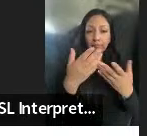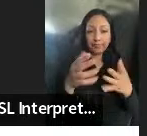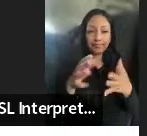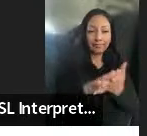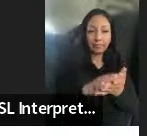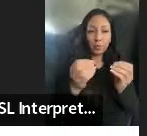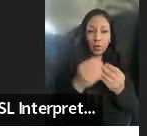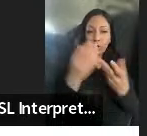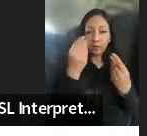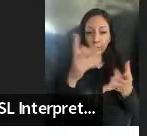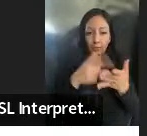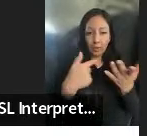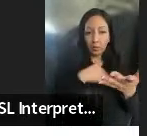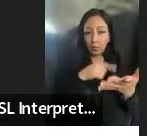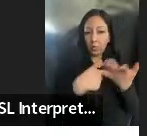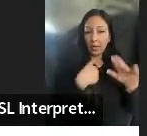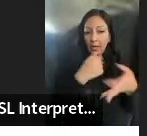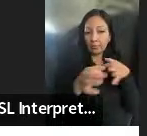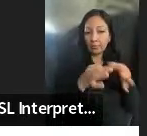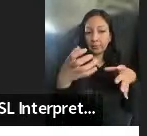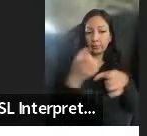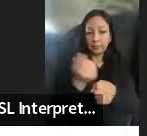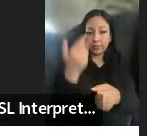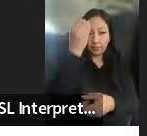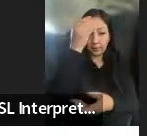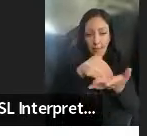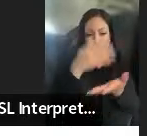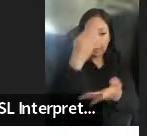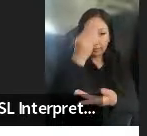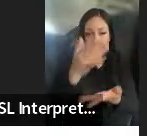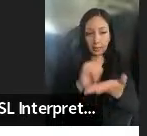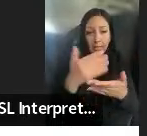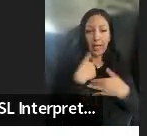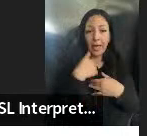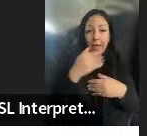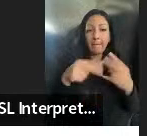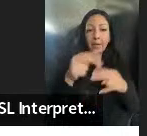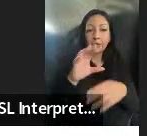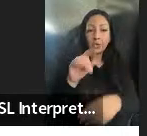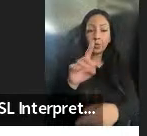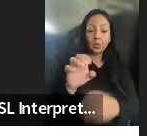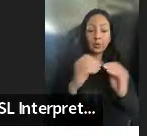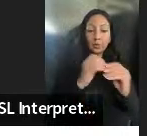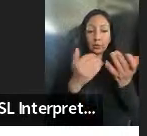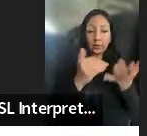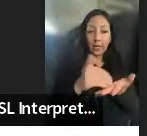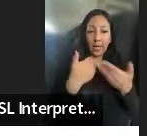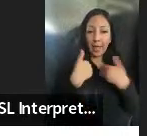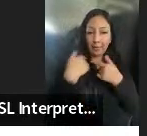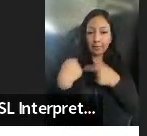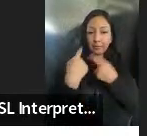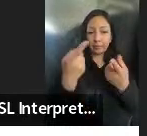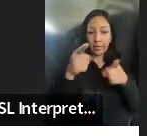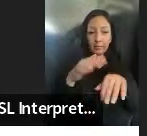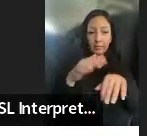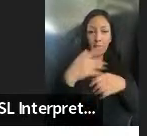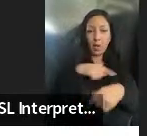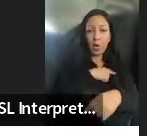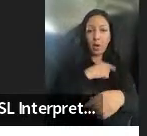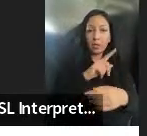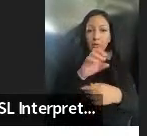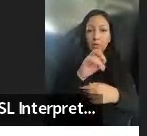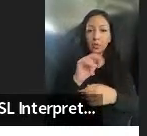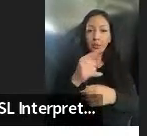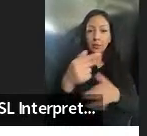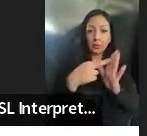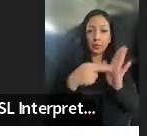of reiterate what I just described, which is that there are building code revisions that have been happening alongside our zoning rules. That's been